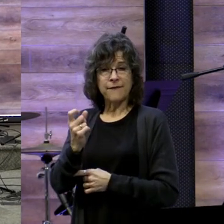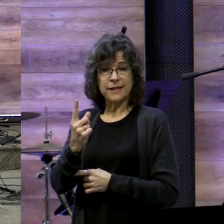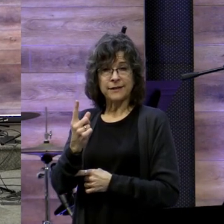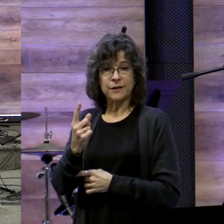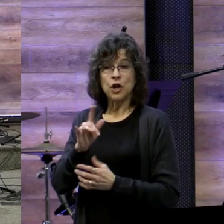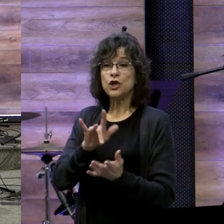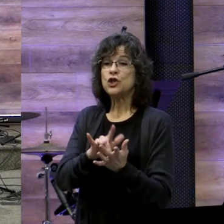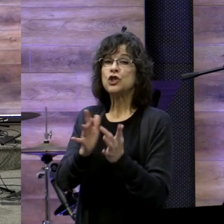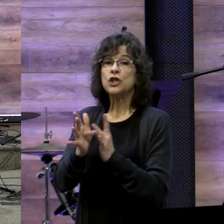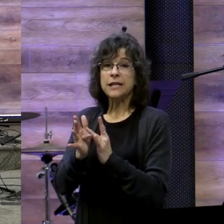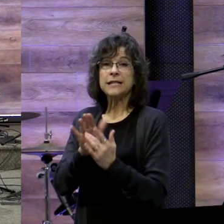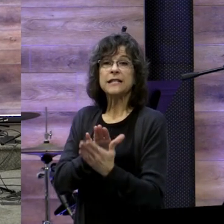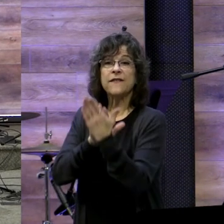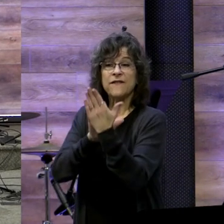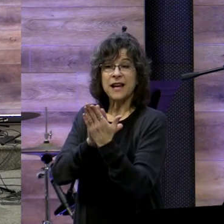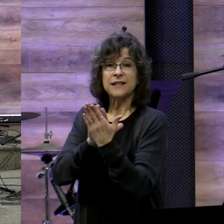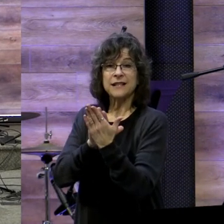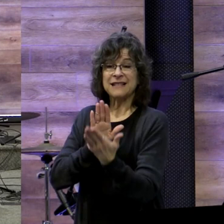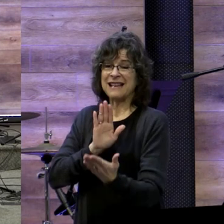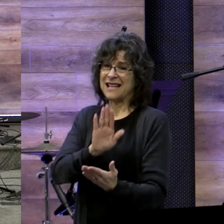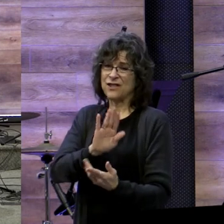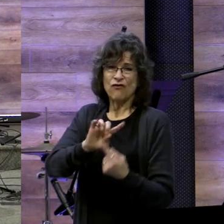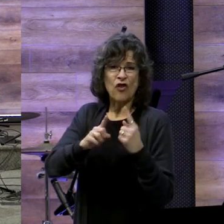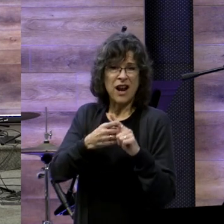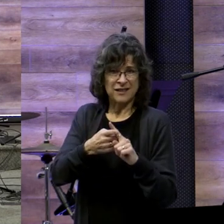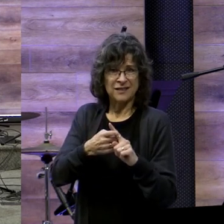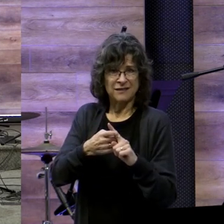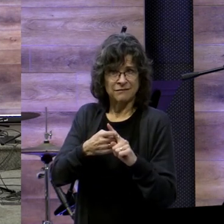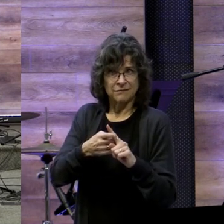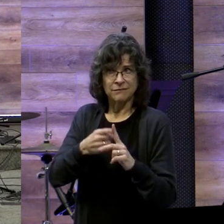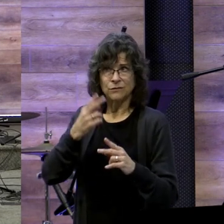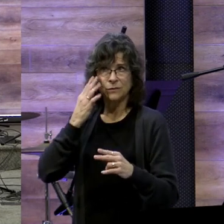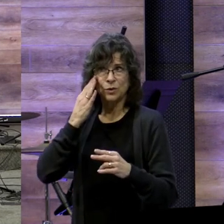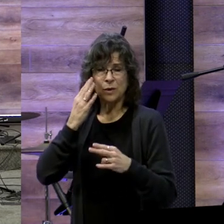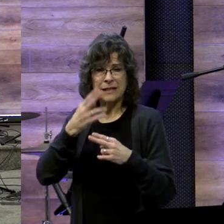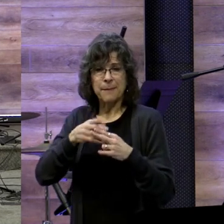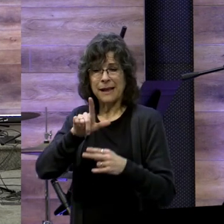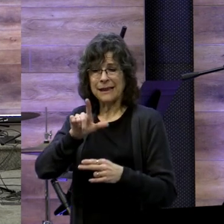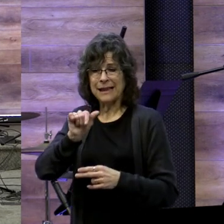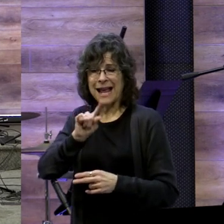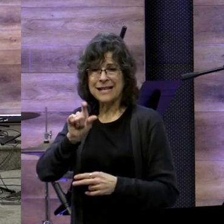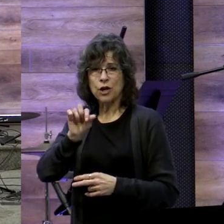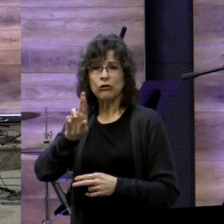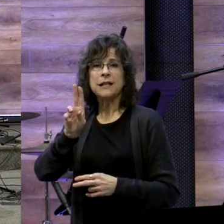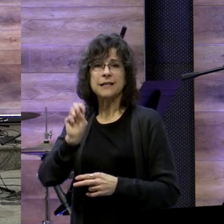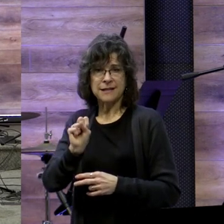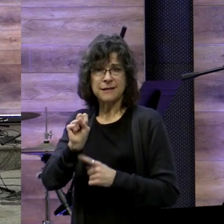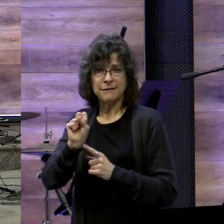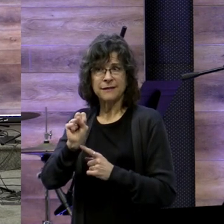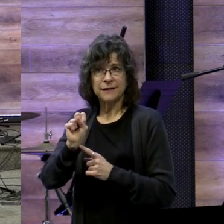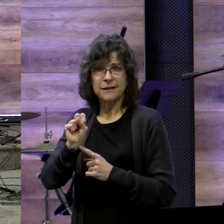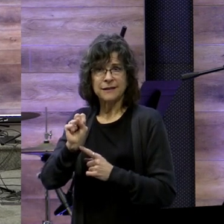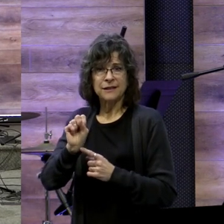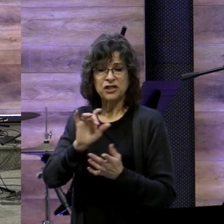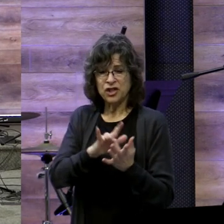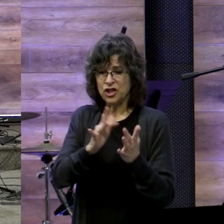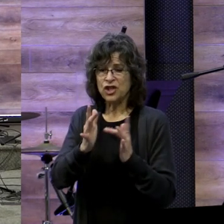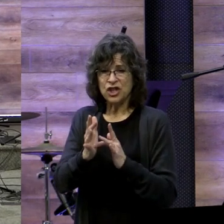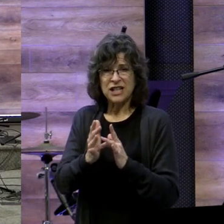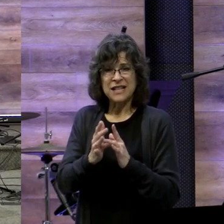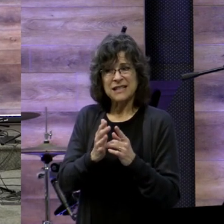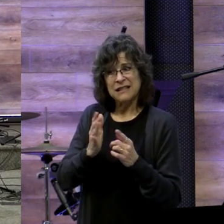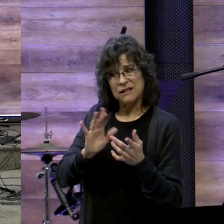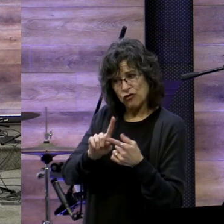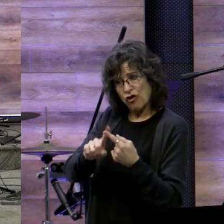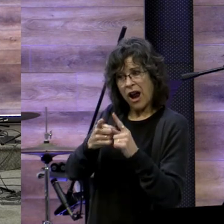really close friend, a man named Lazarus, a death that he actually allows to happen for a very